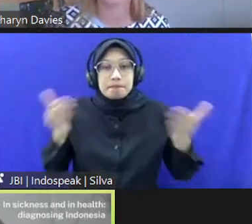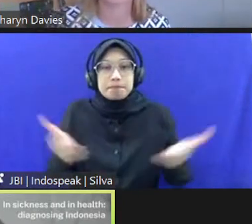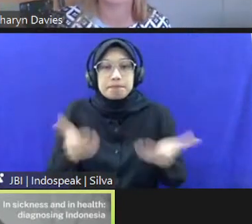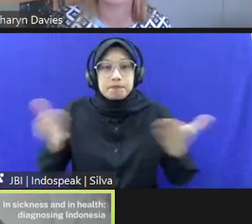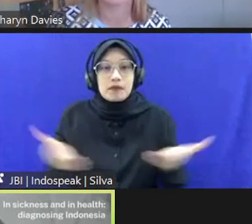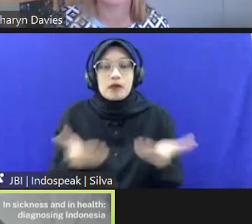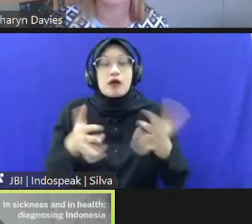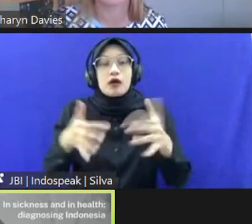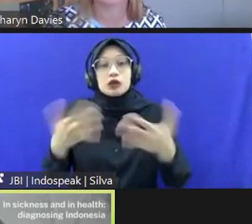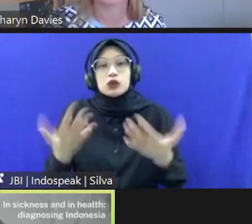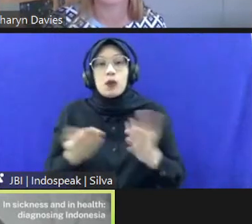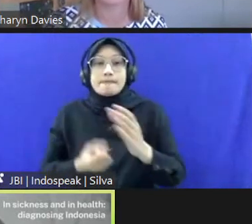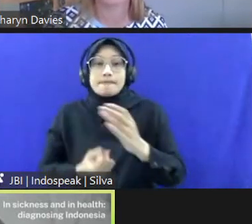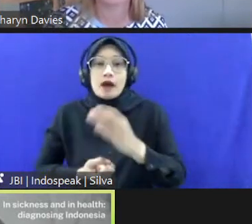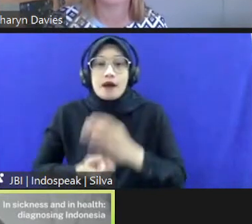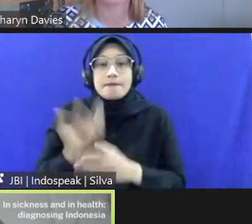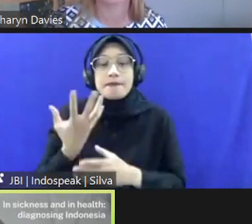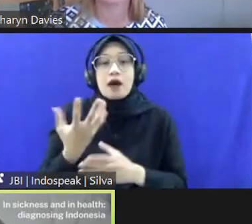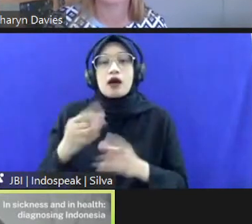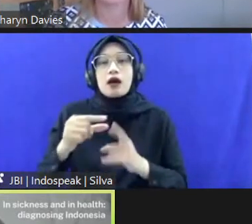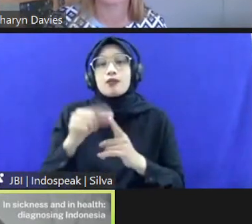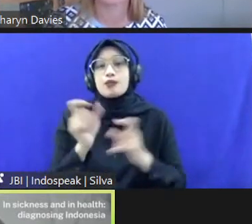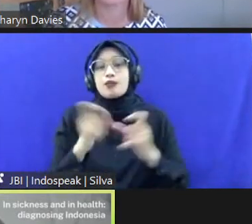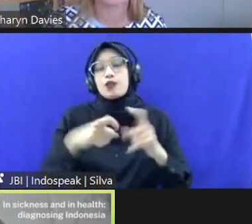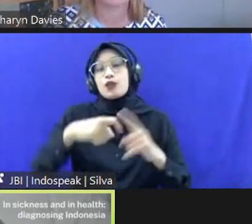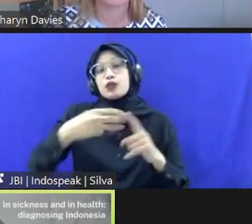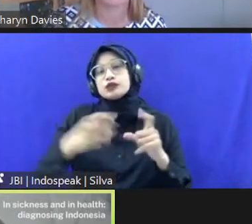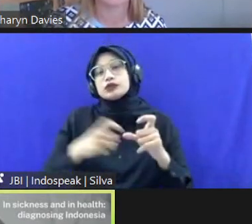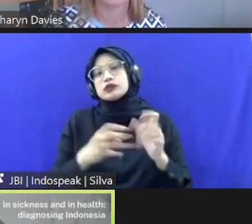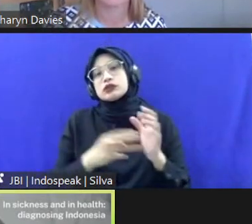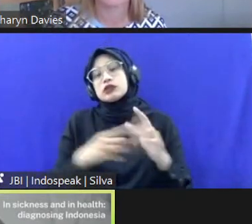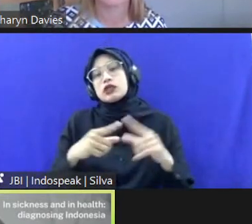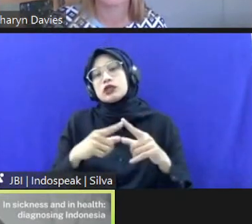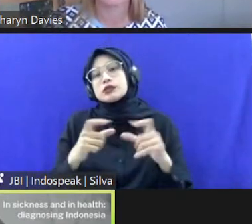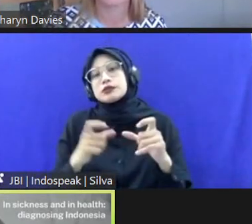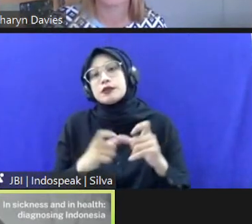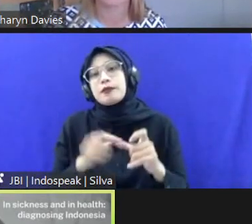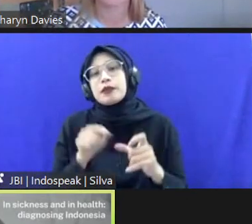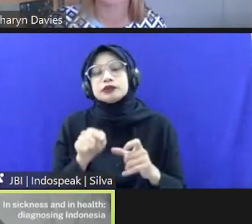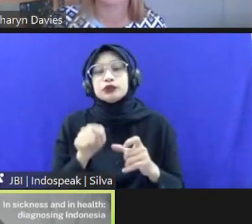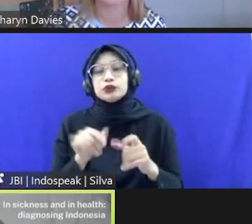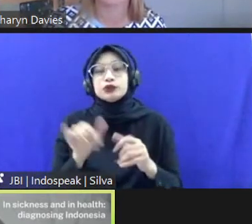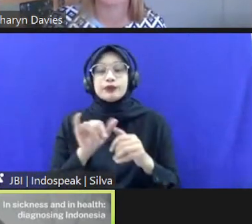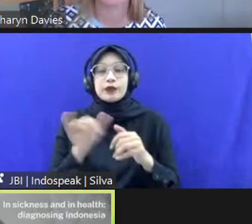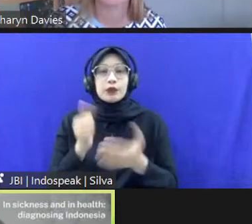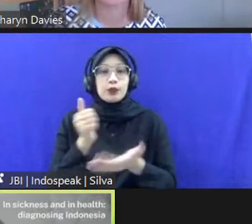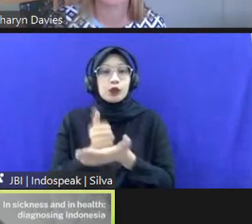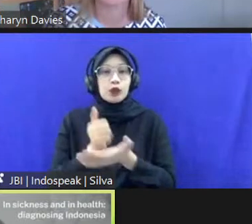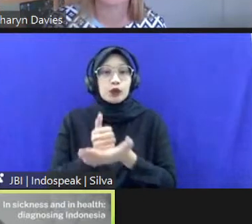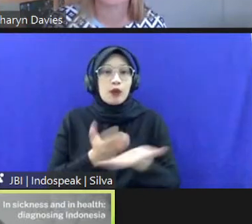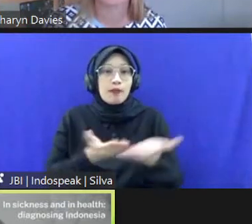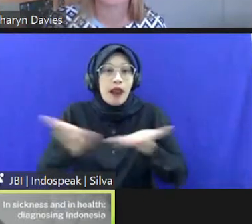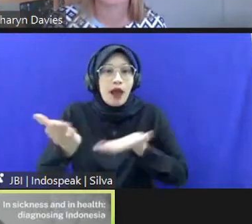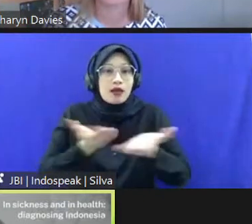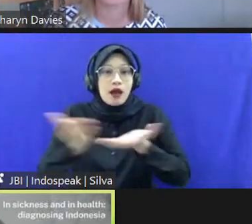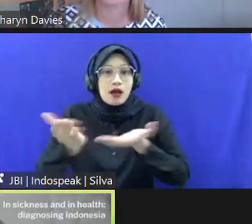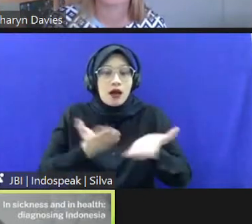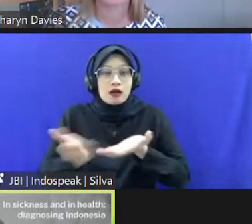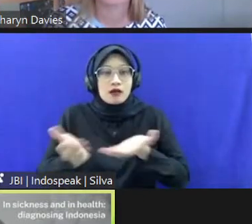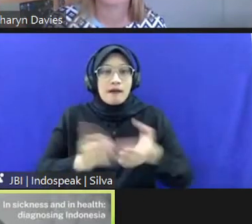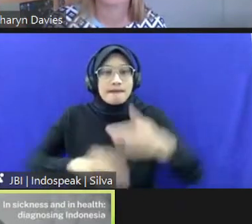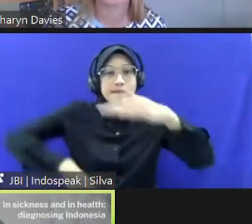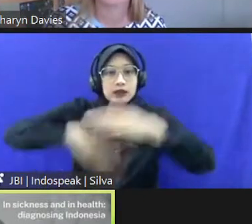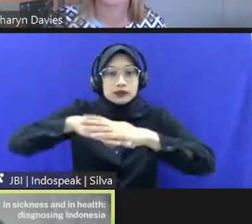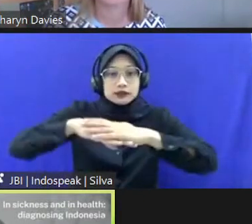the puskesmas as the he called it ujung tombak for pelayanan. So I think